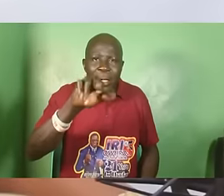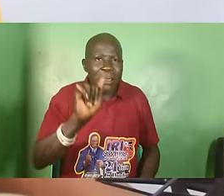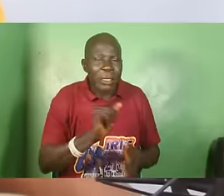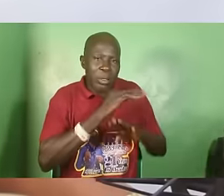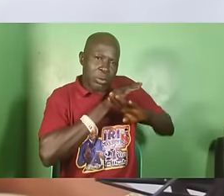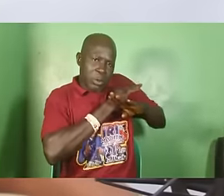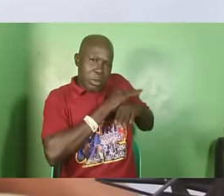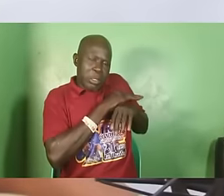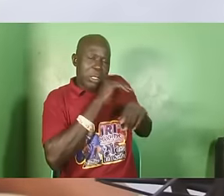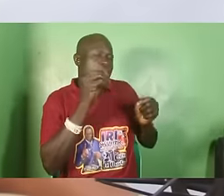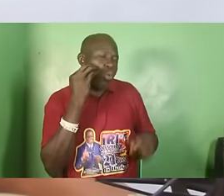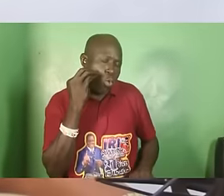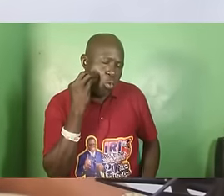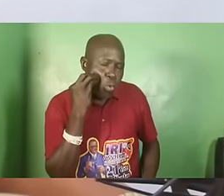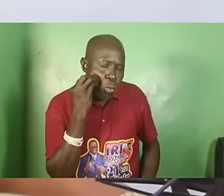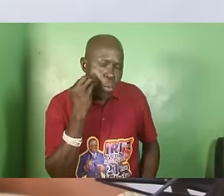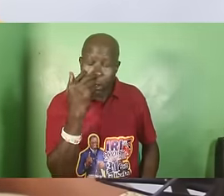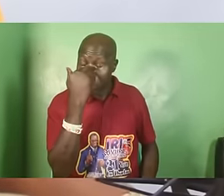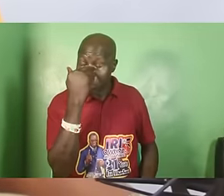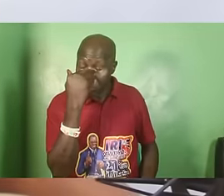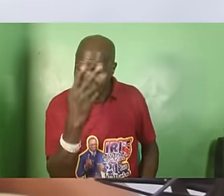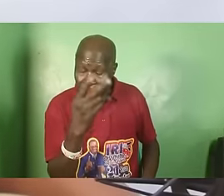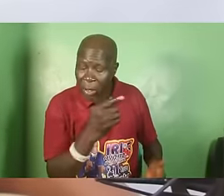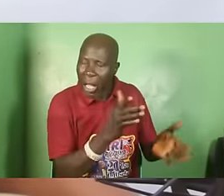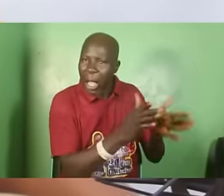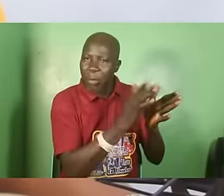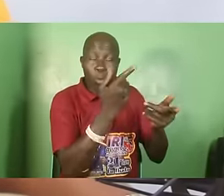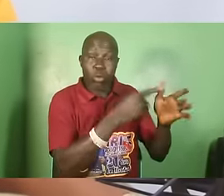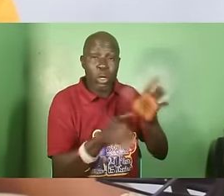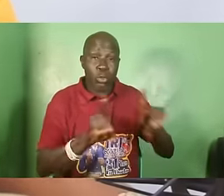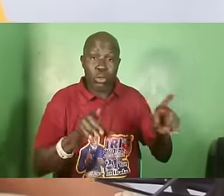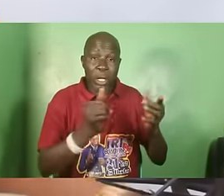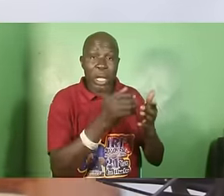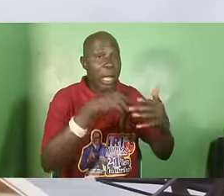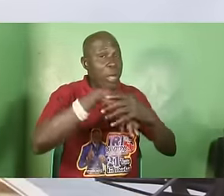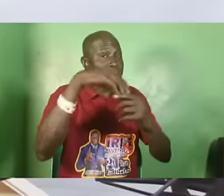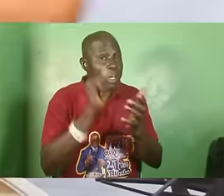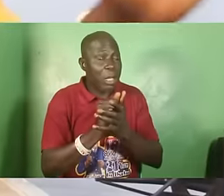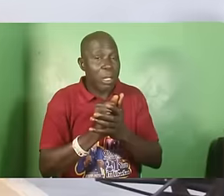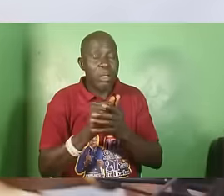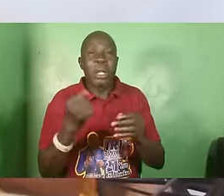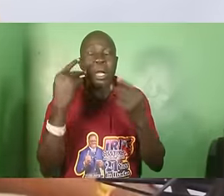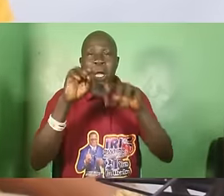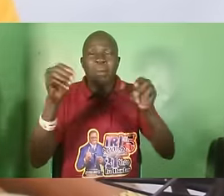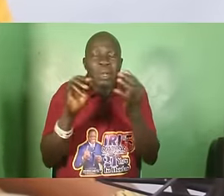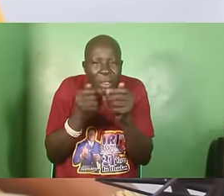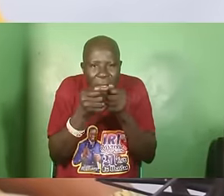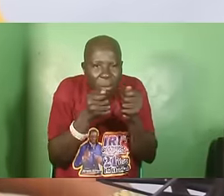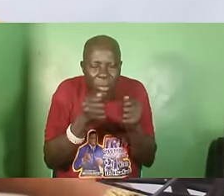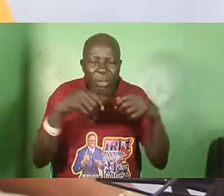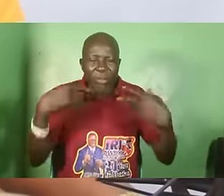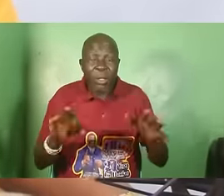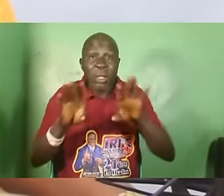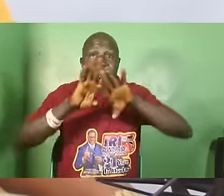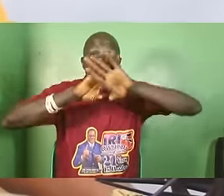that goes only. That stop them that make them blind. Don't fin be begin na center. That they were asking for what they are doing outside. One day she told them kedere. After the surgery.